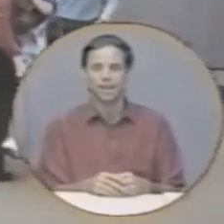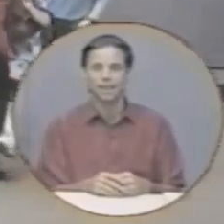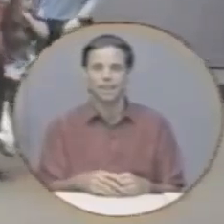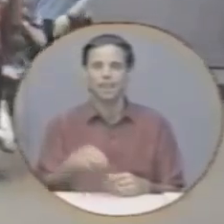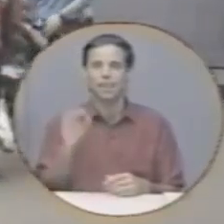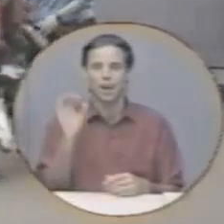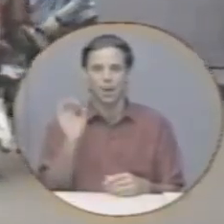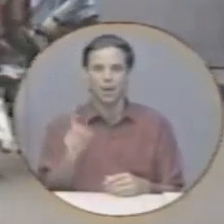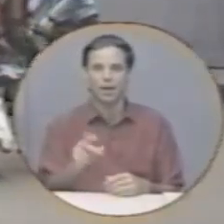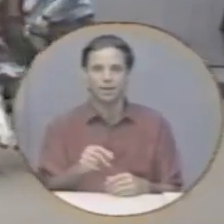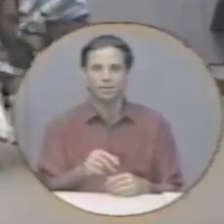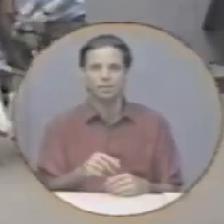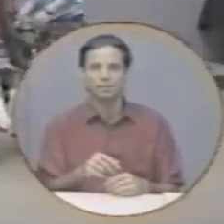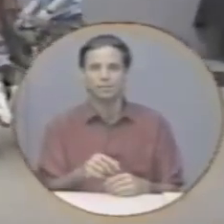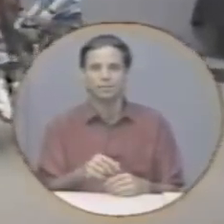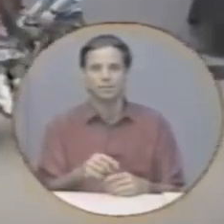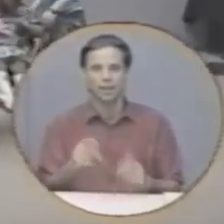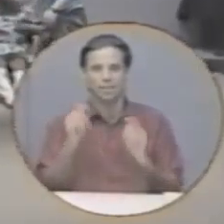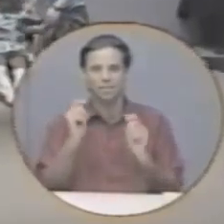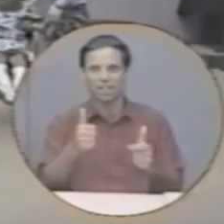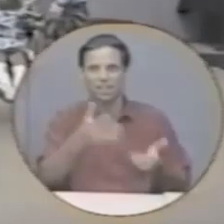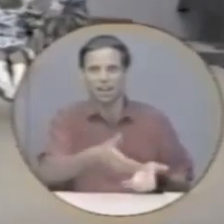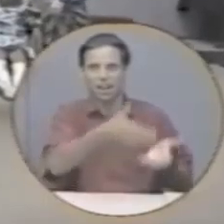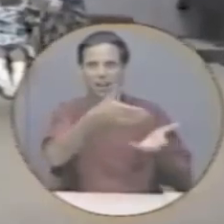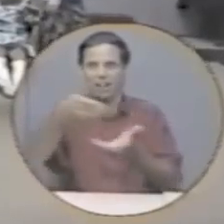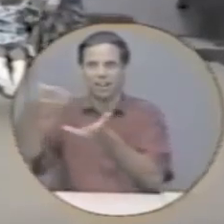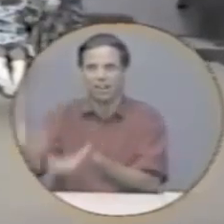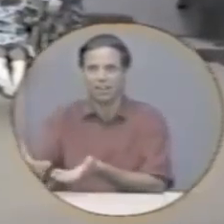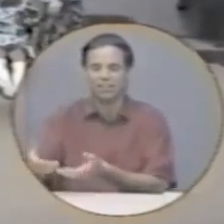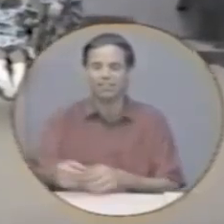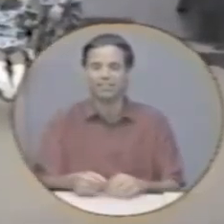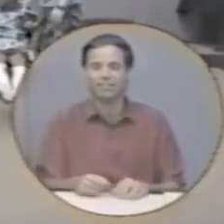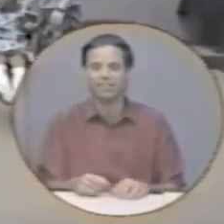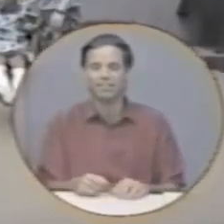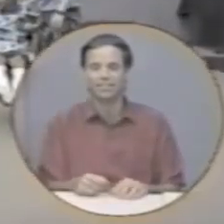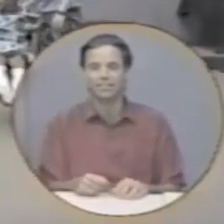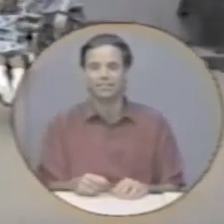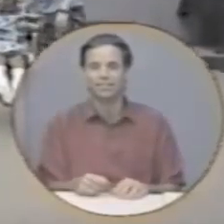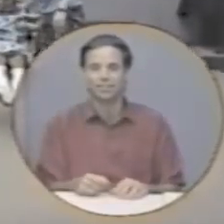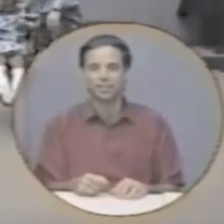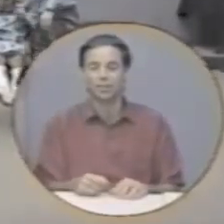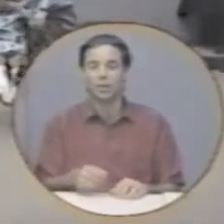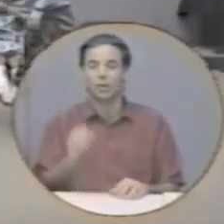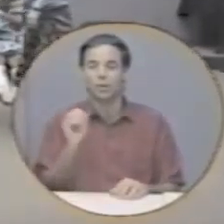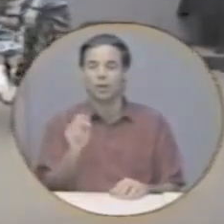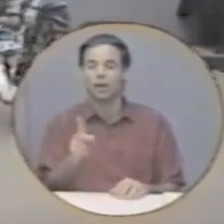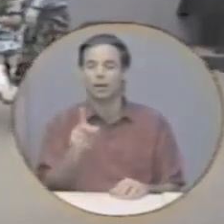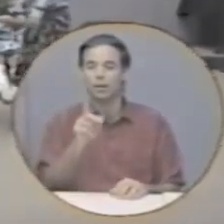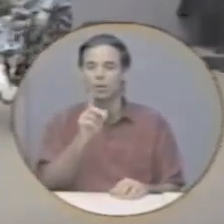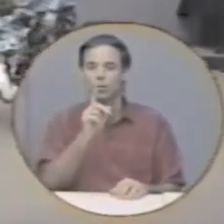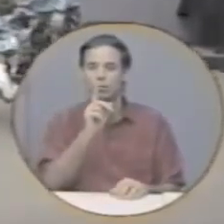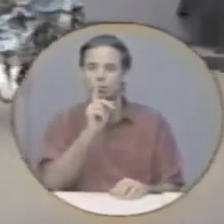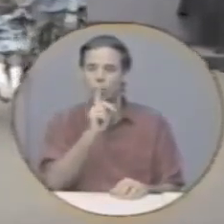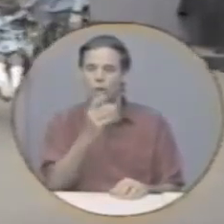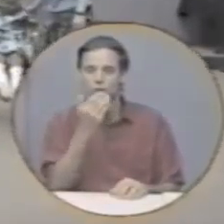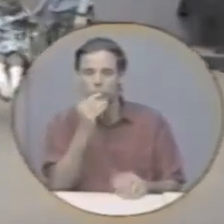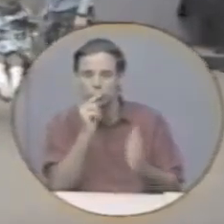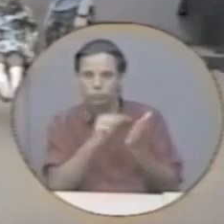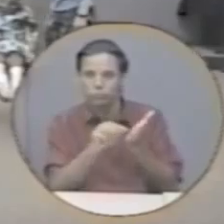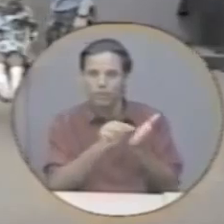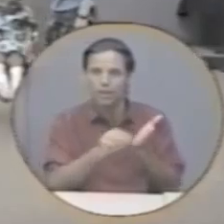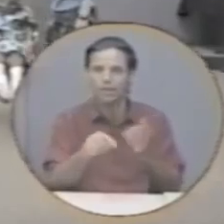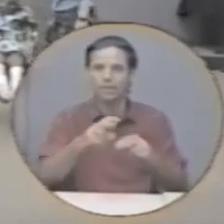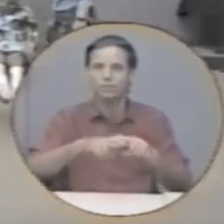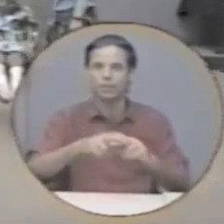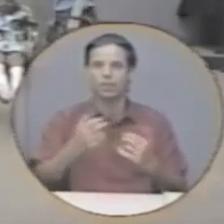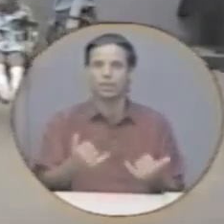Okay, this is going to give us... This is a quick and dirty transfer here. Yes, that's, well, of course we do. We're going to take a real good look at the chair now, the way it's set